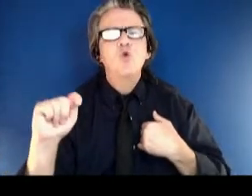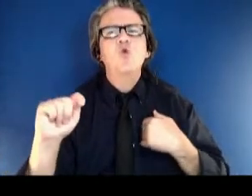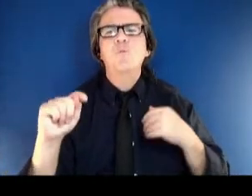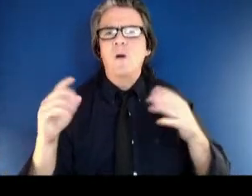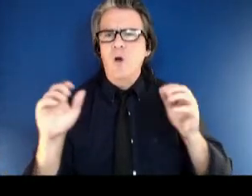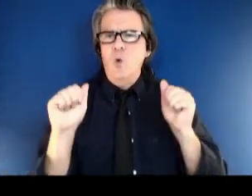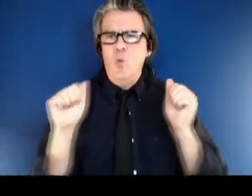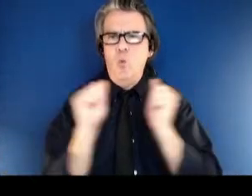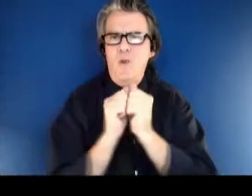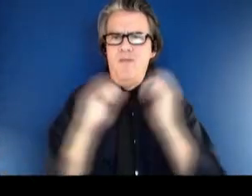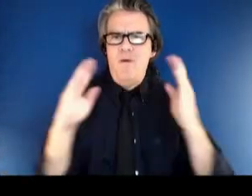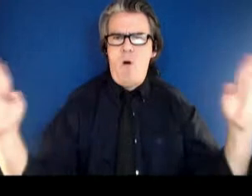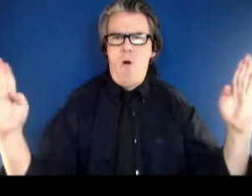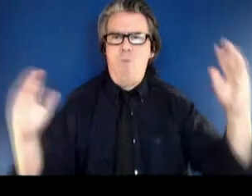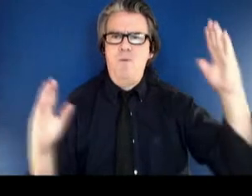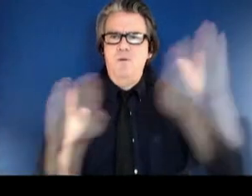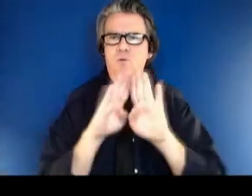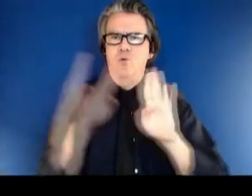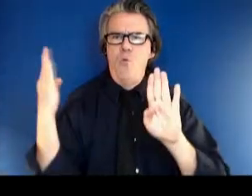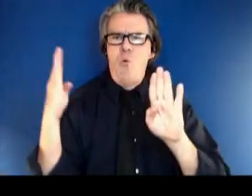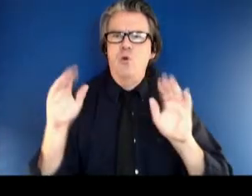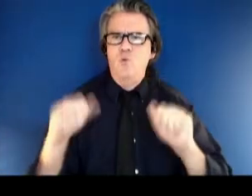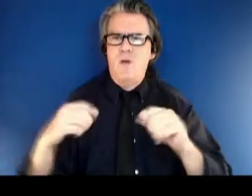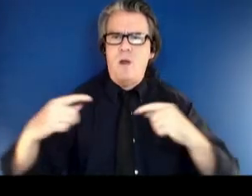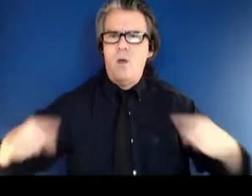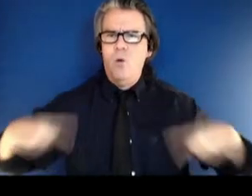charging or device charging, and